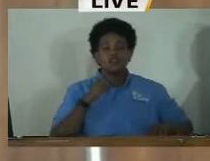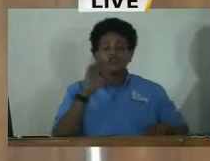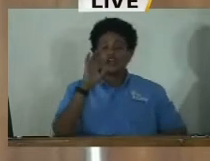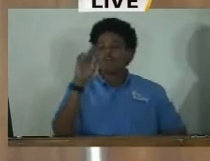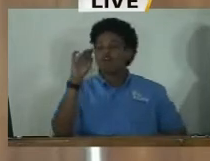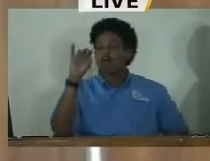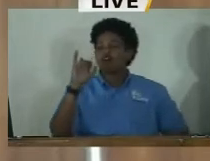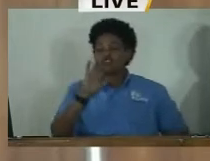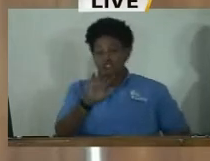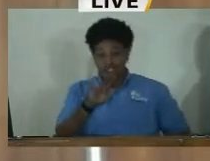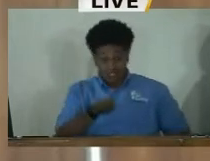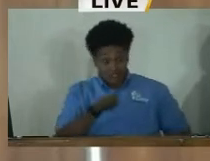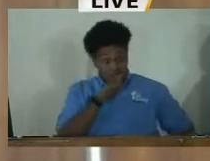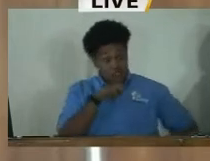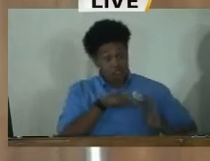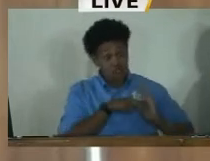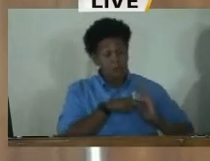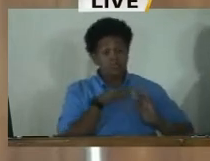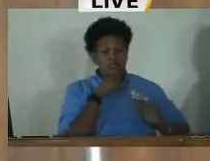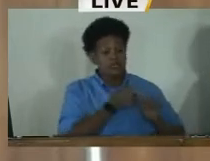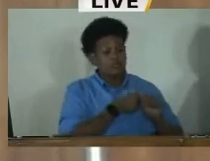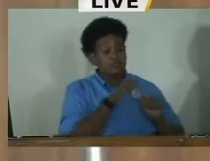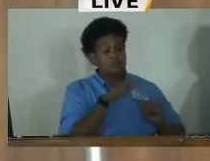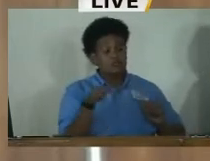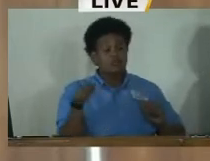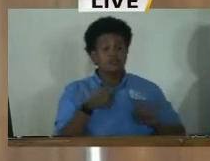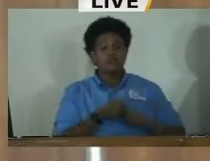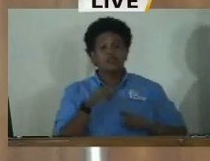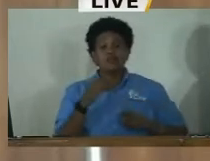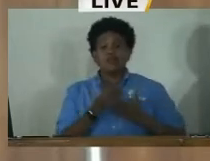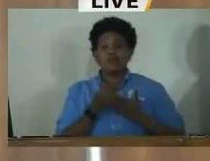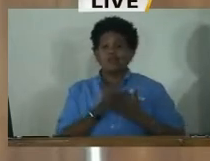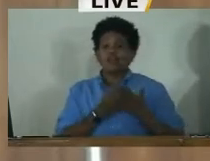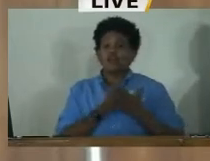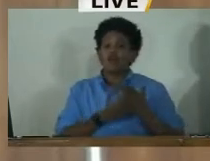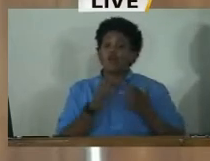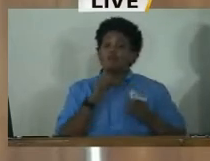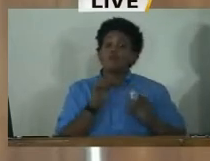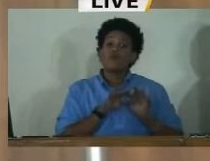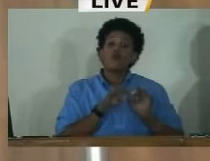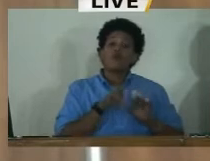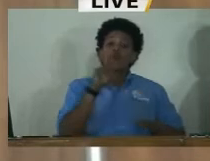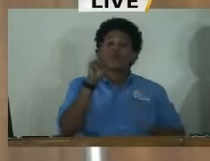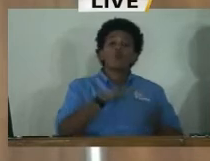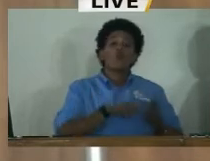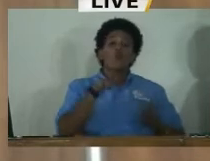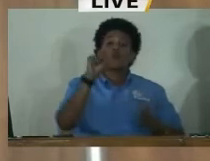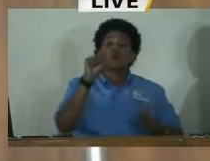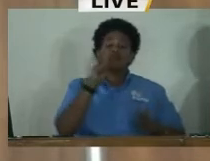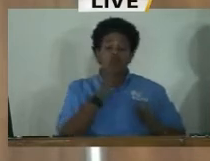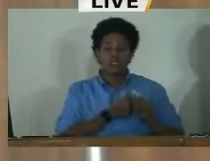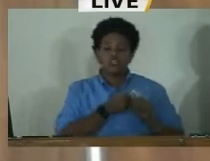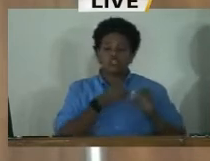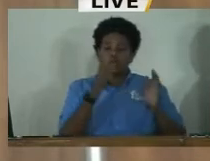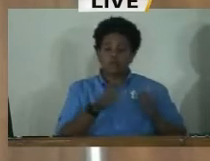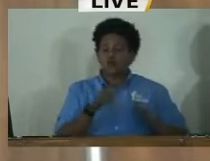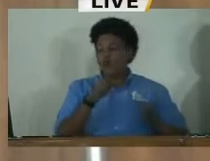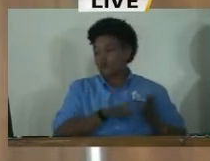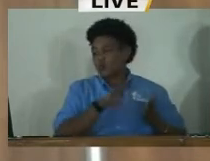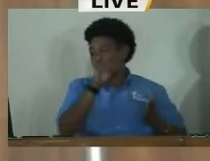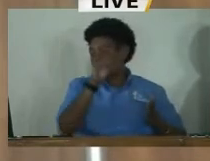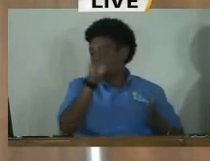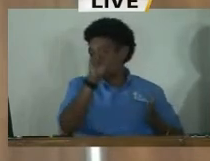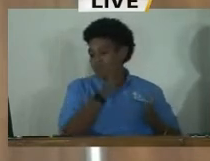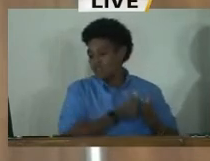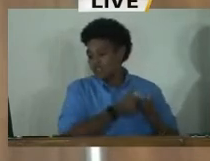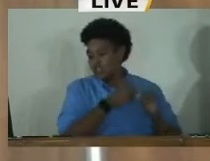forestry. This represents a per capita income and revenue of $2,000 per person, 2,400 US